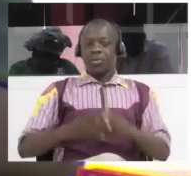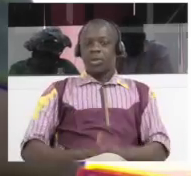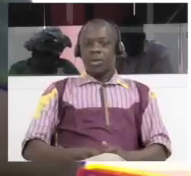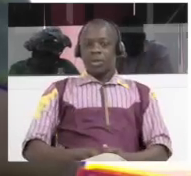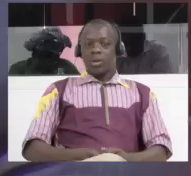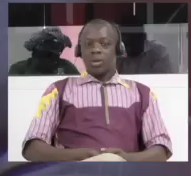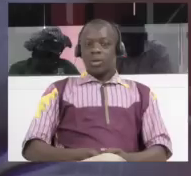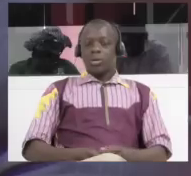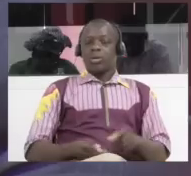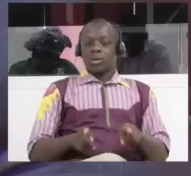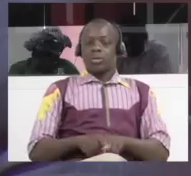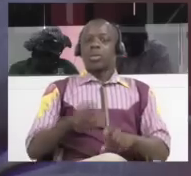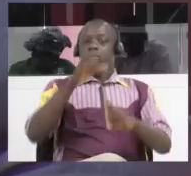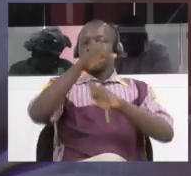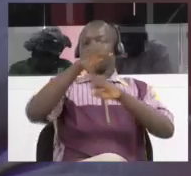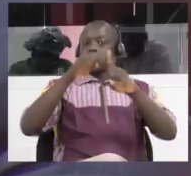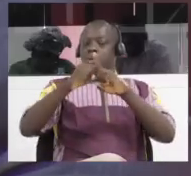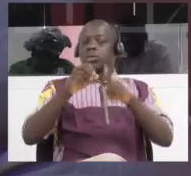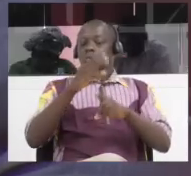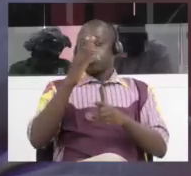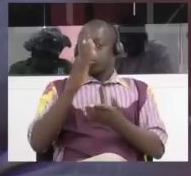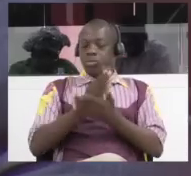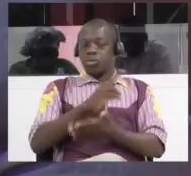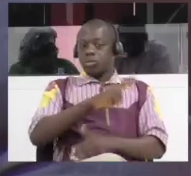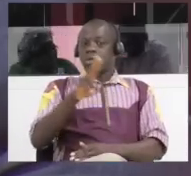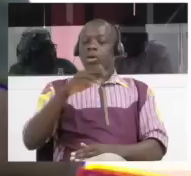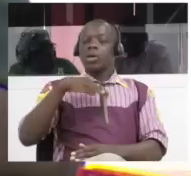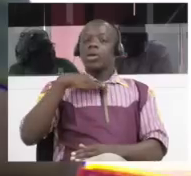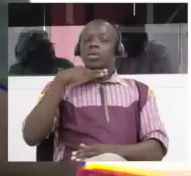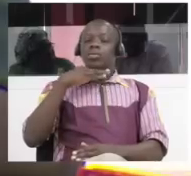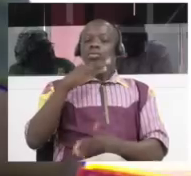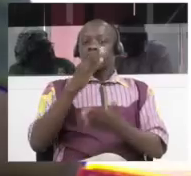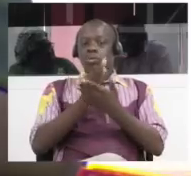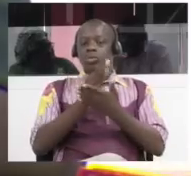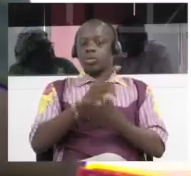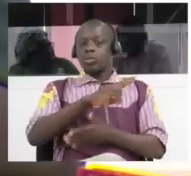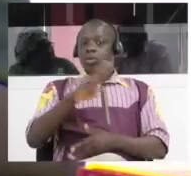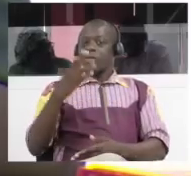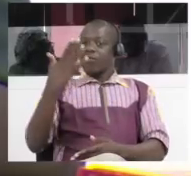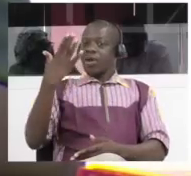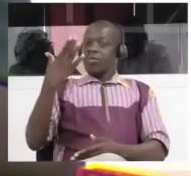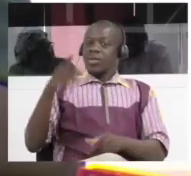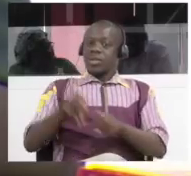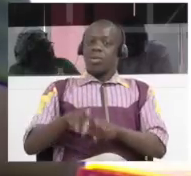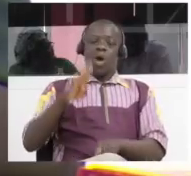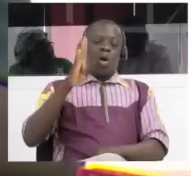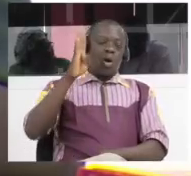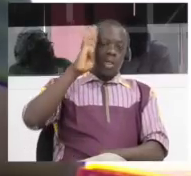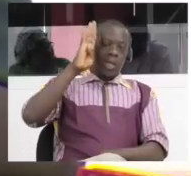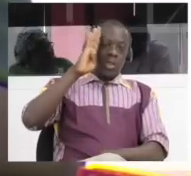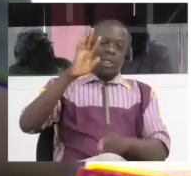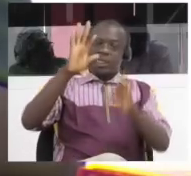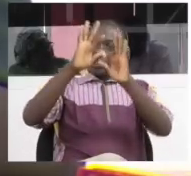the conditions were not adequate. Certainly, it was not a five-star accommodation, but